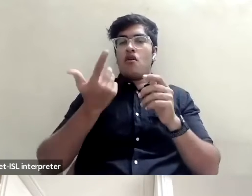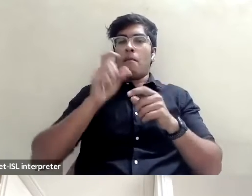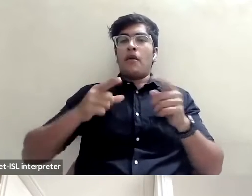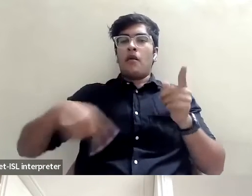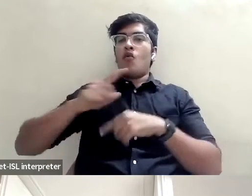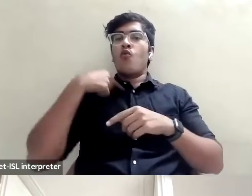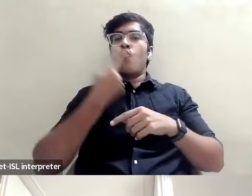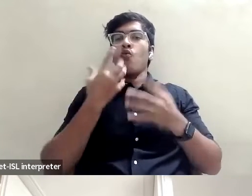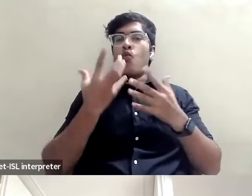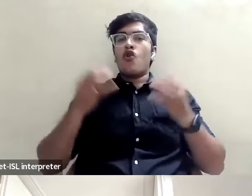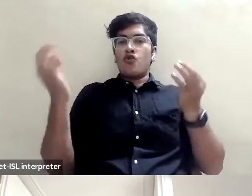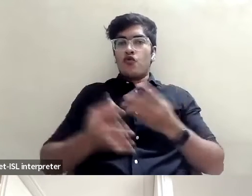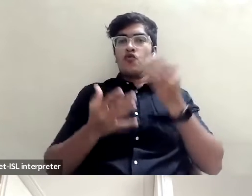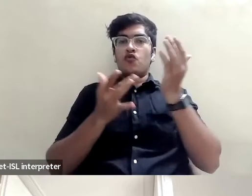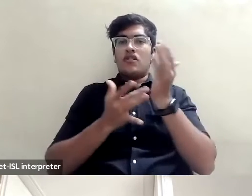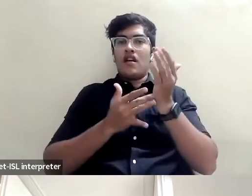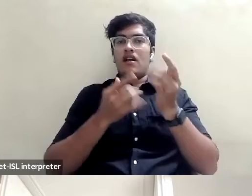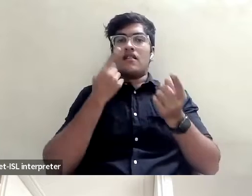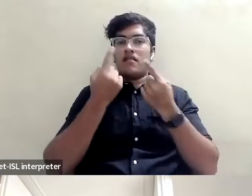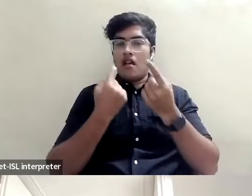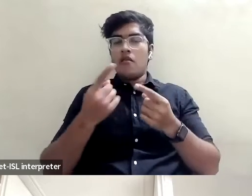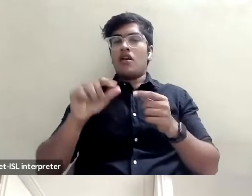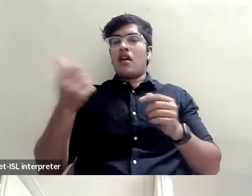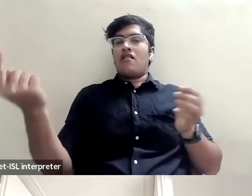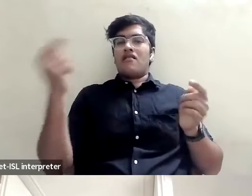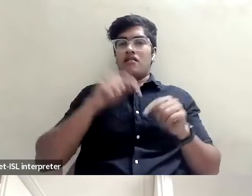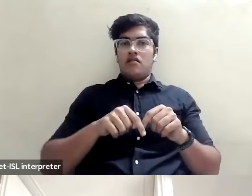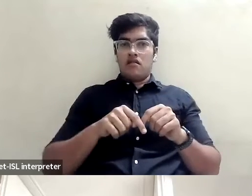innovative emerging tech applications to develop. So do you think